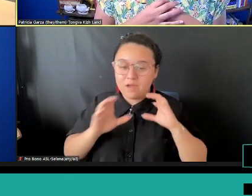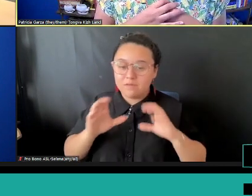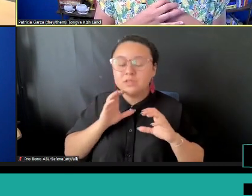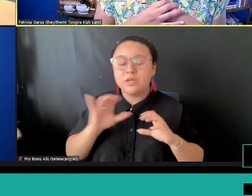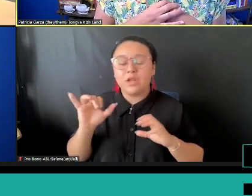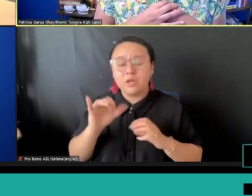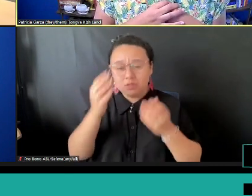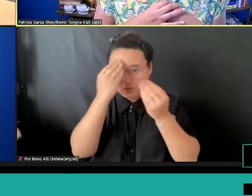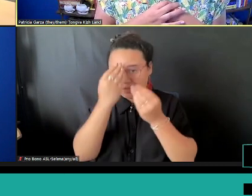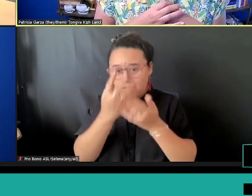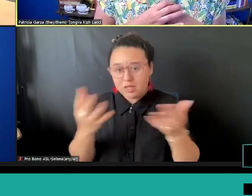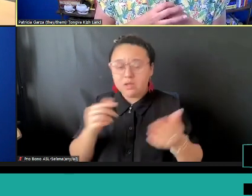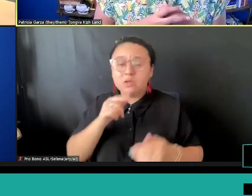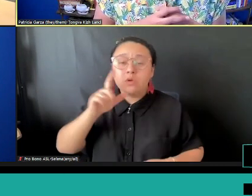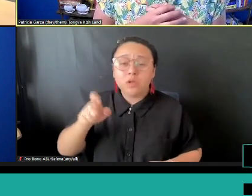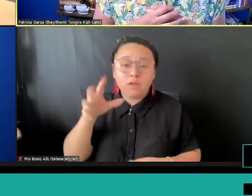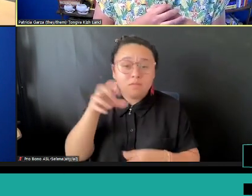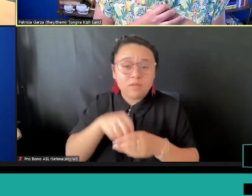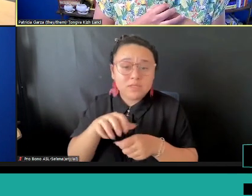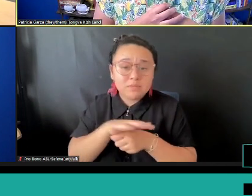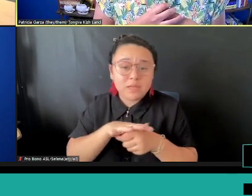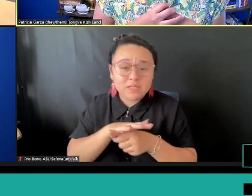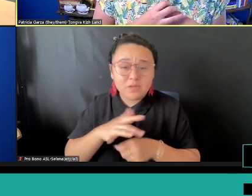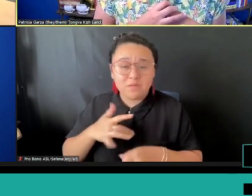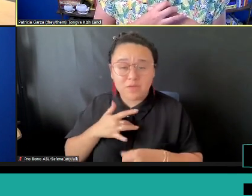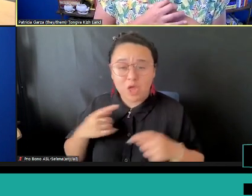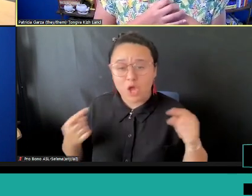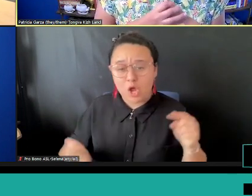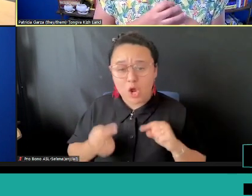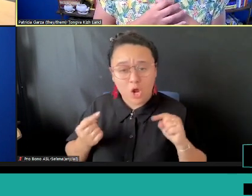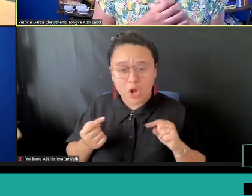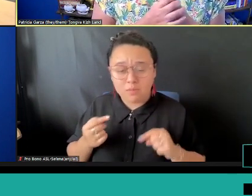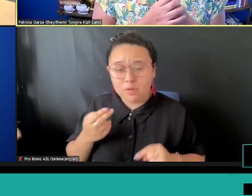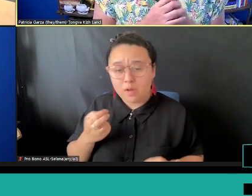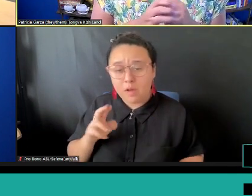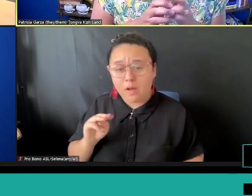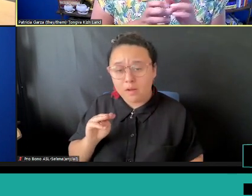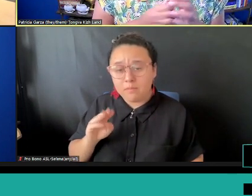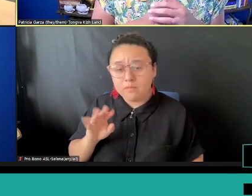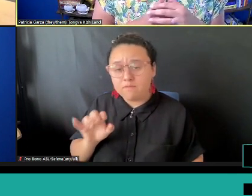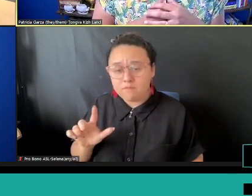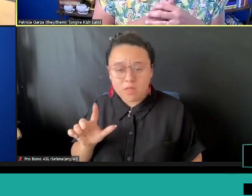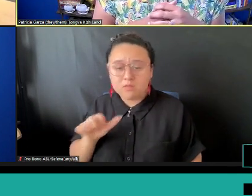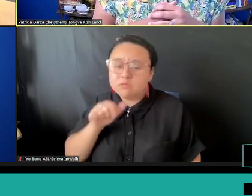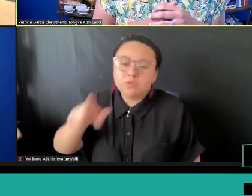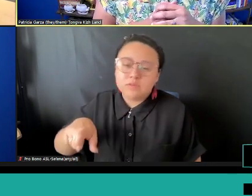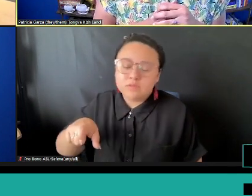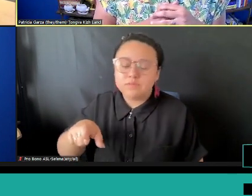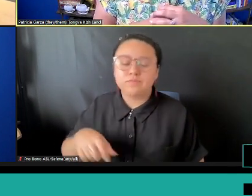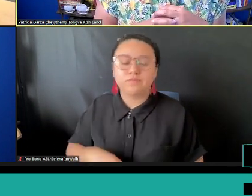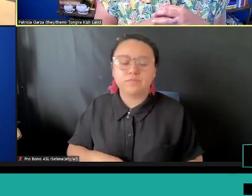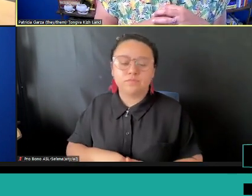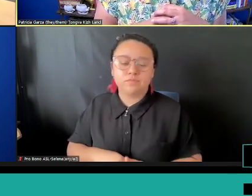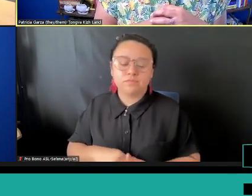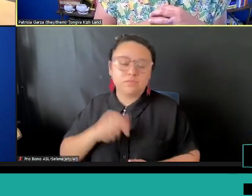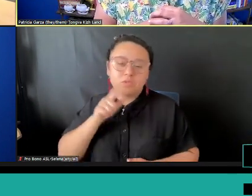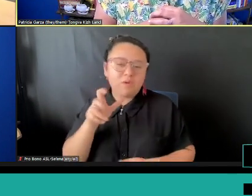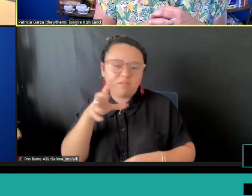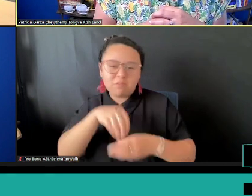be in a space that's harmful. You actually don't need to be in a space